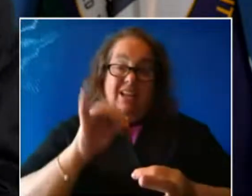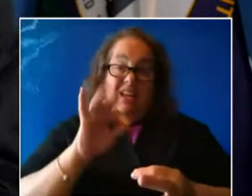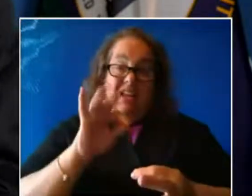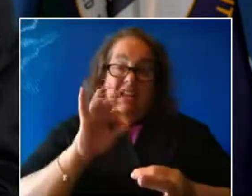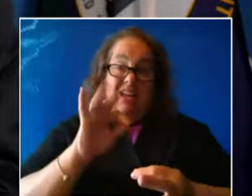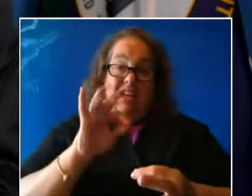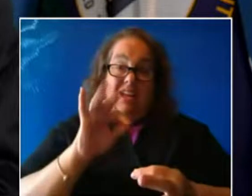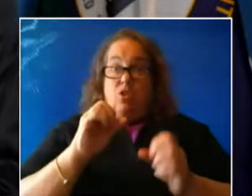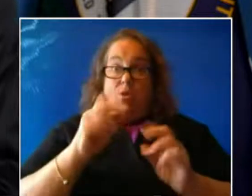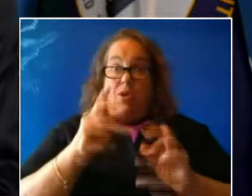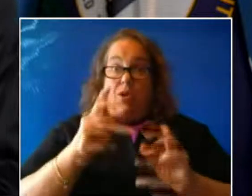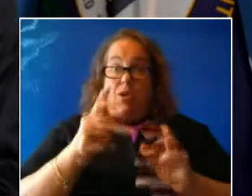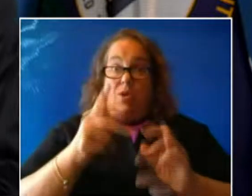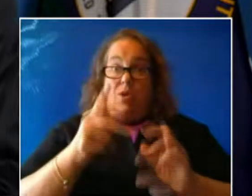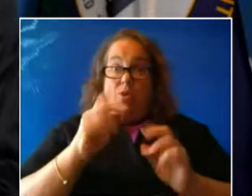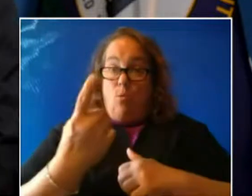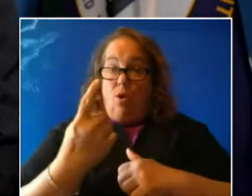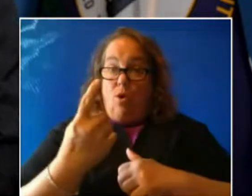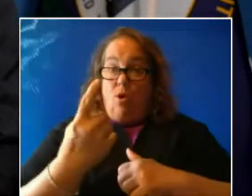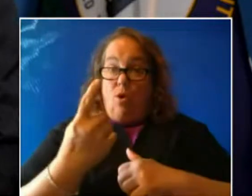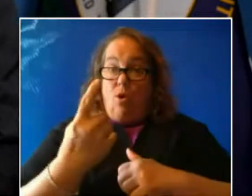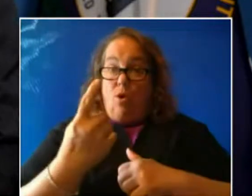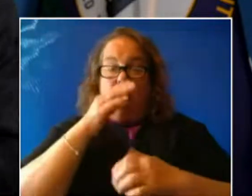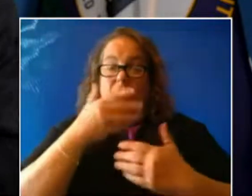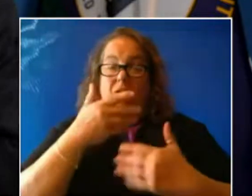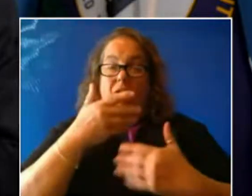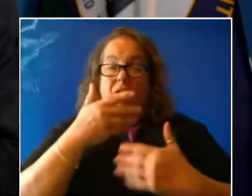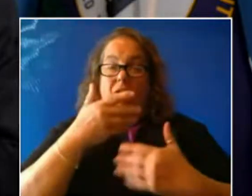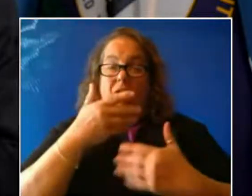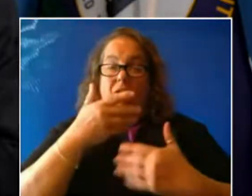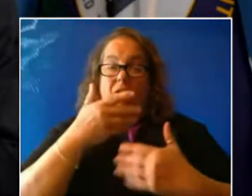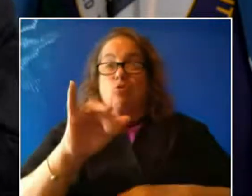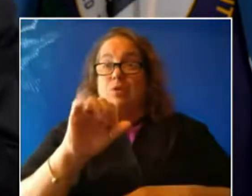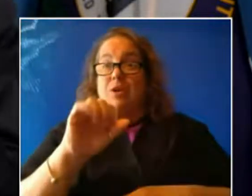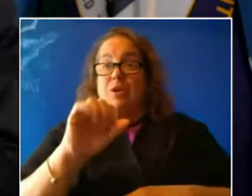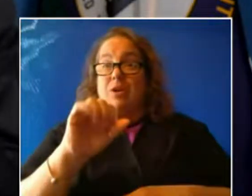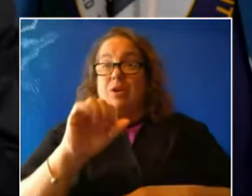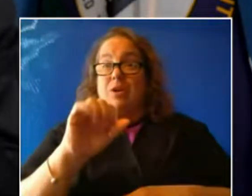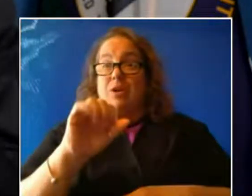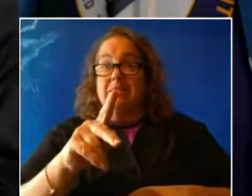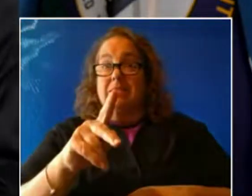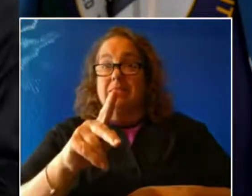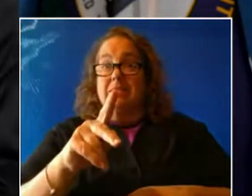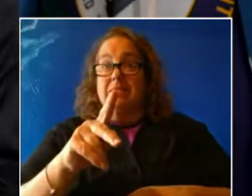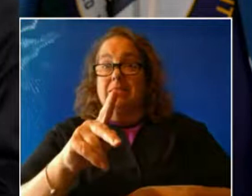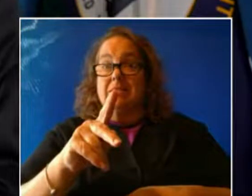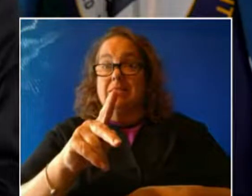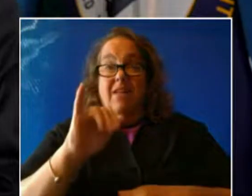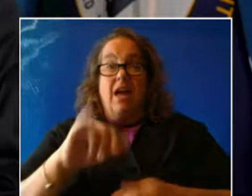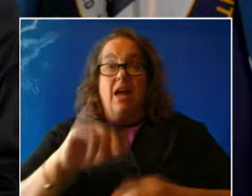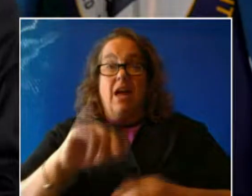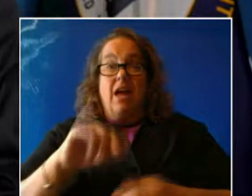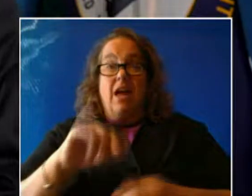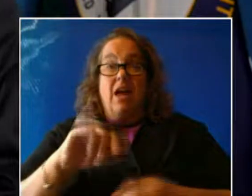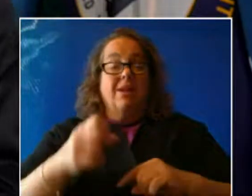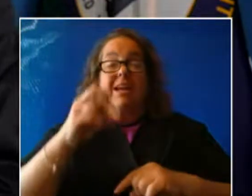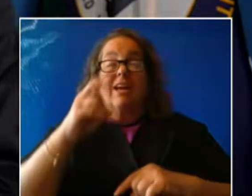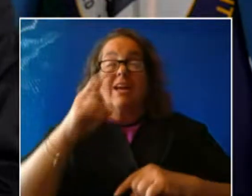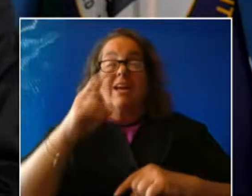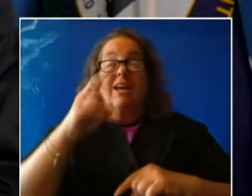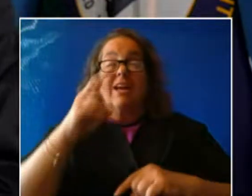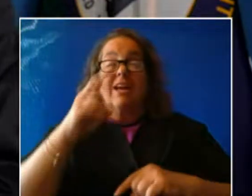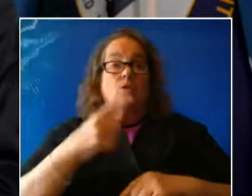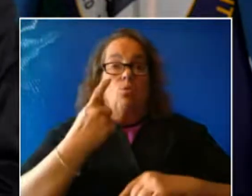we let what is a small risk, which I know harmed and even took the life of at least one individual, and I don't want to downplay